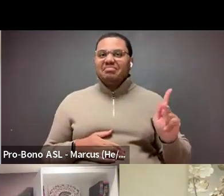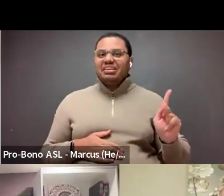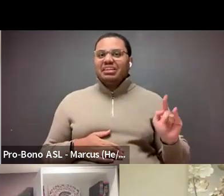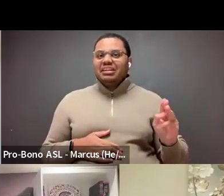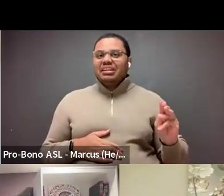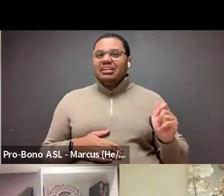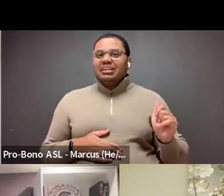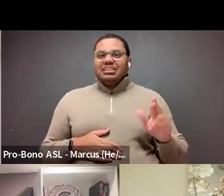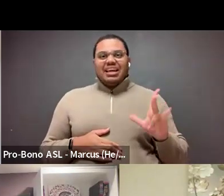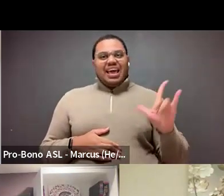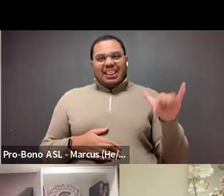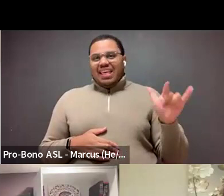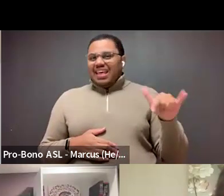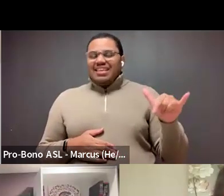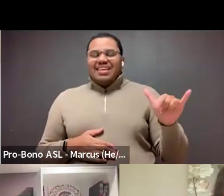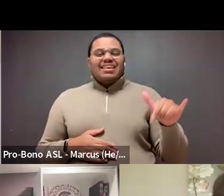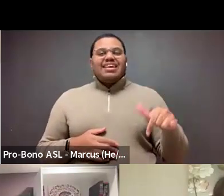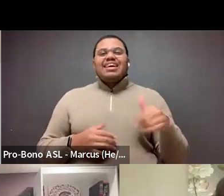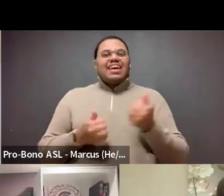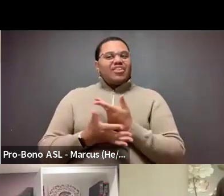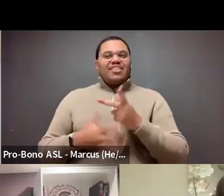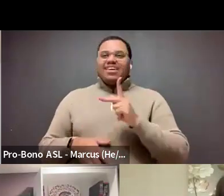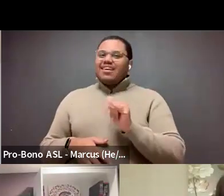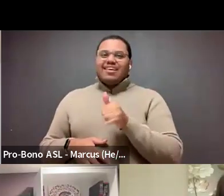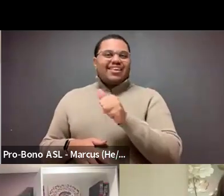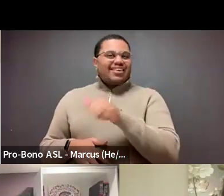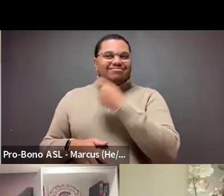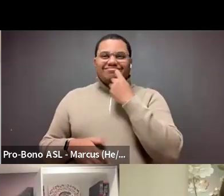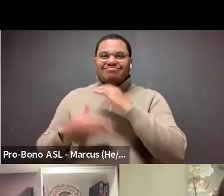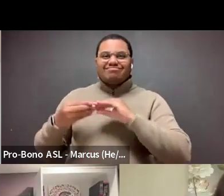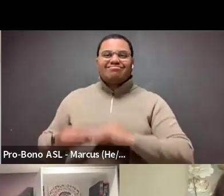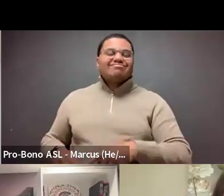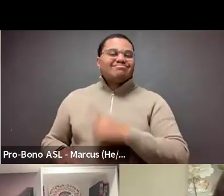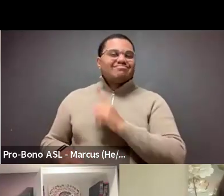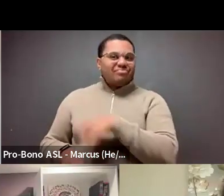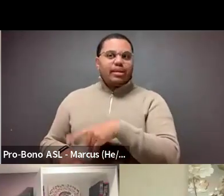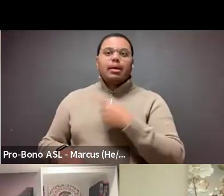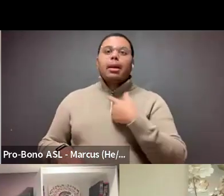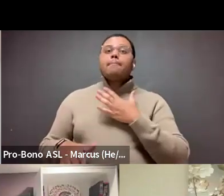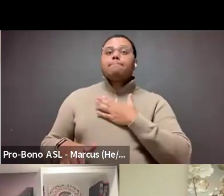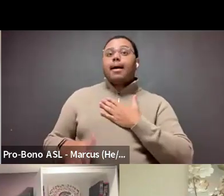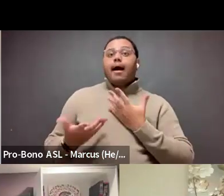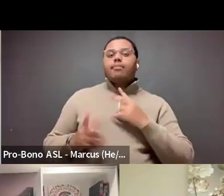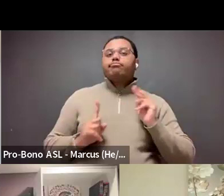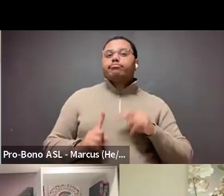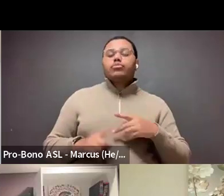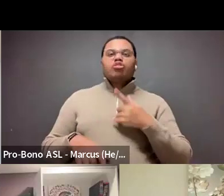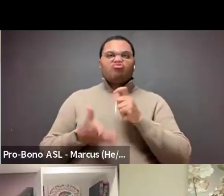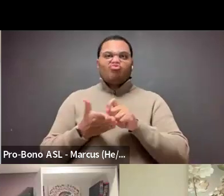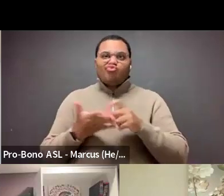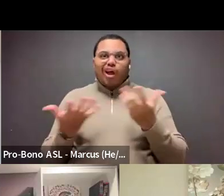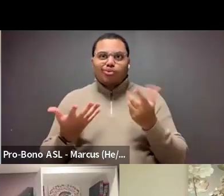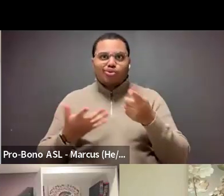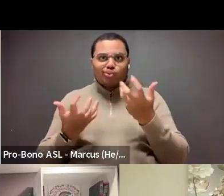Yes, this, everything that Kai just said, you know, and to like add my version of it is like, write what you want to write,